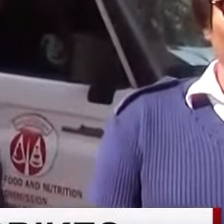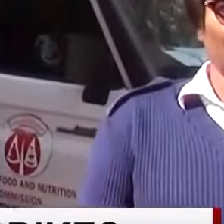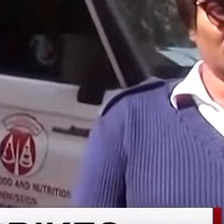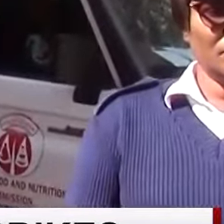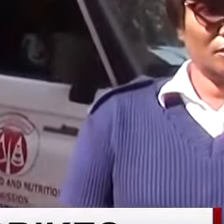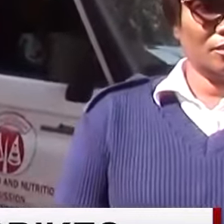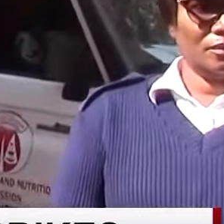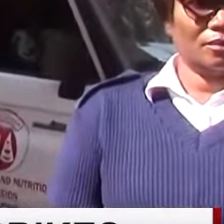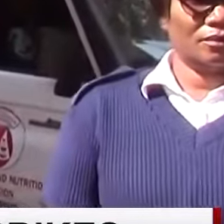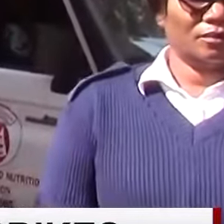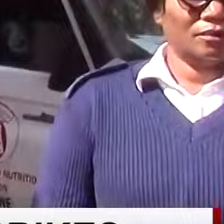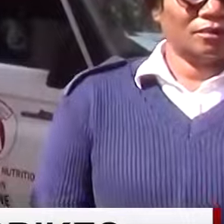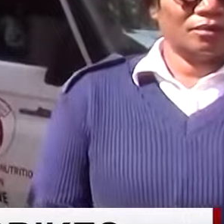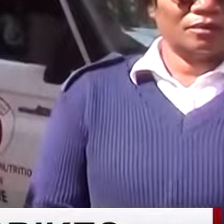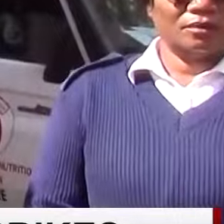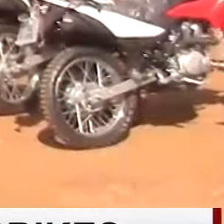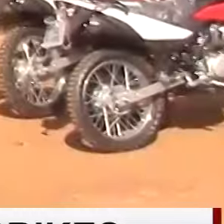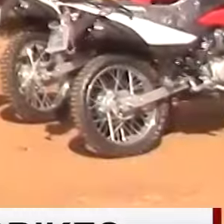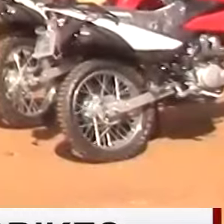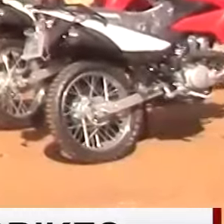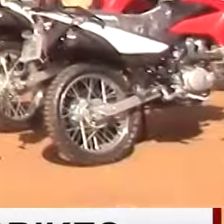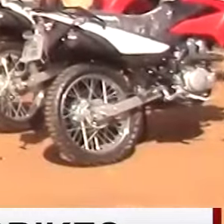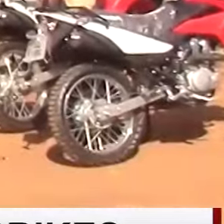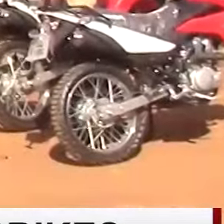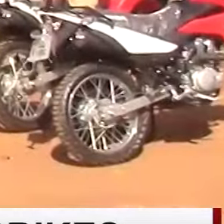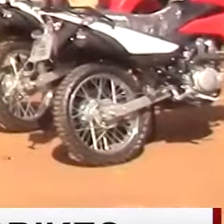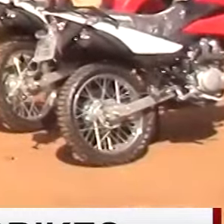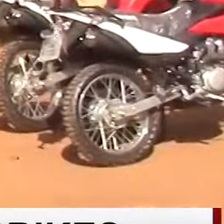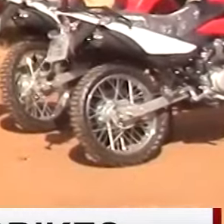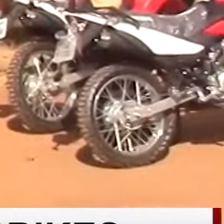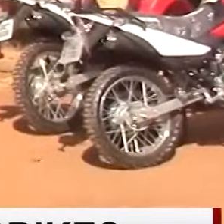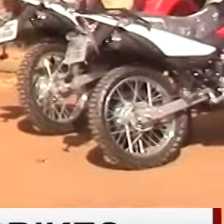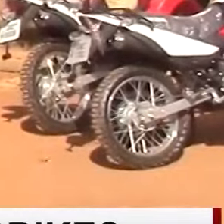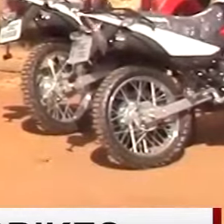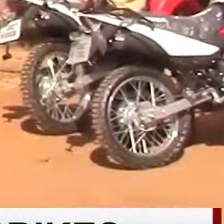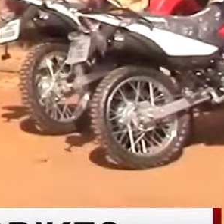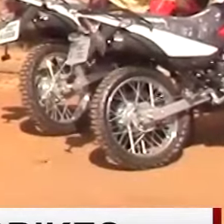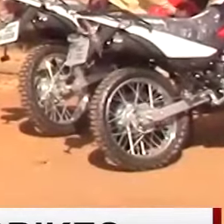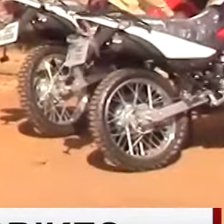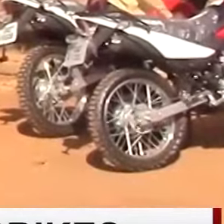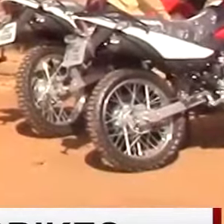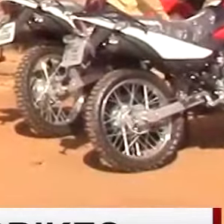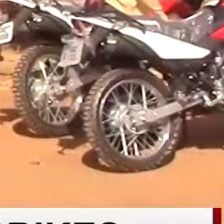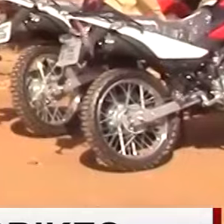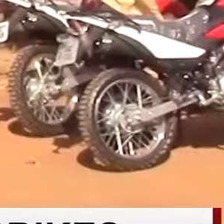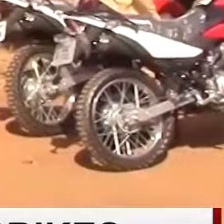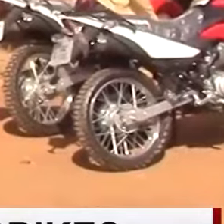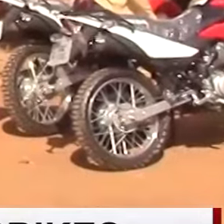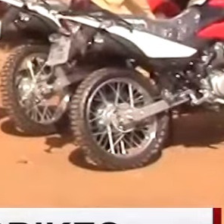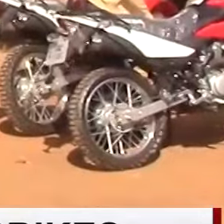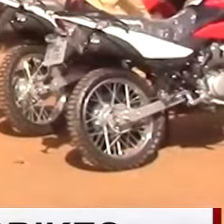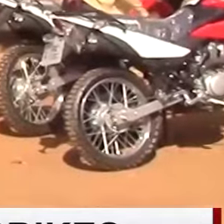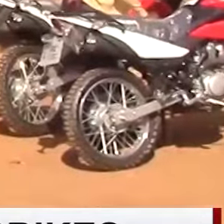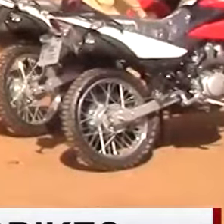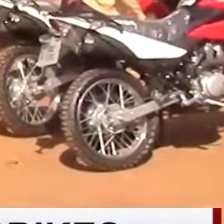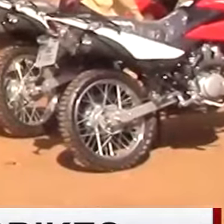last. Anything. Acting District Agricultural Coordinating Officer Chintu Chintu stated that the motorbikes